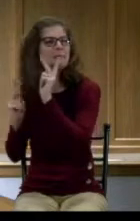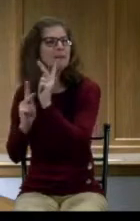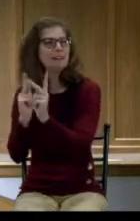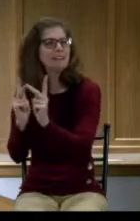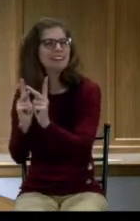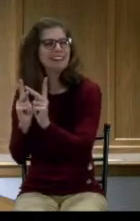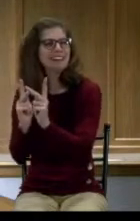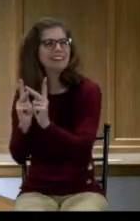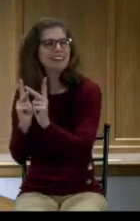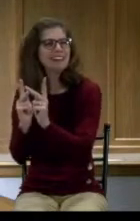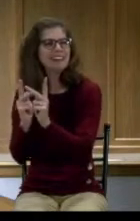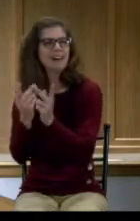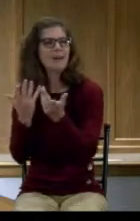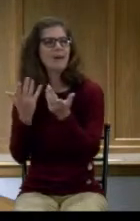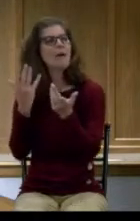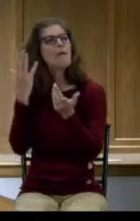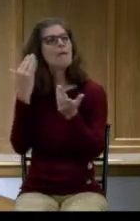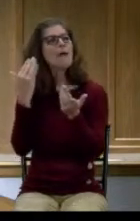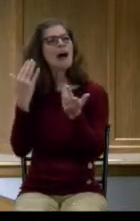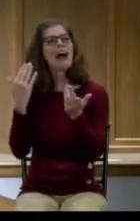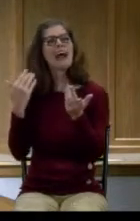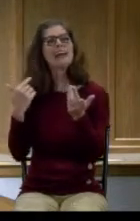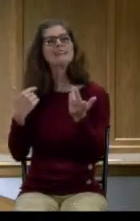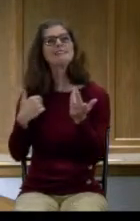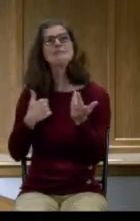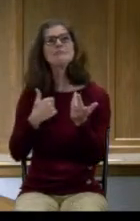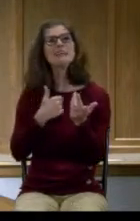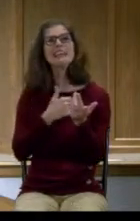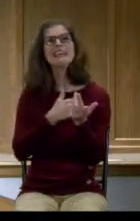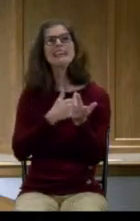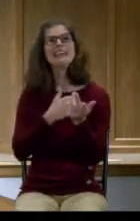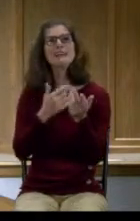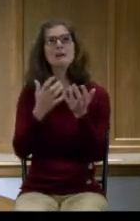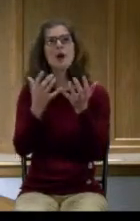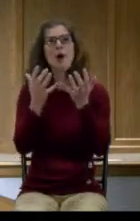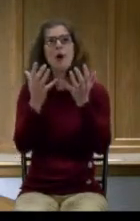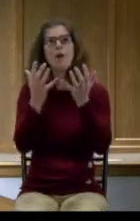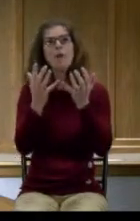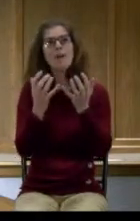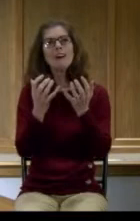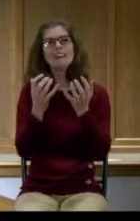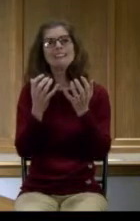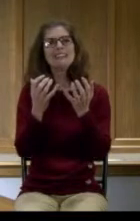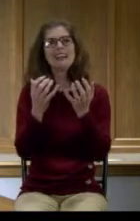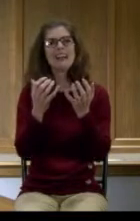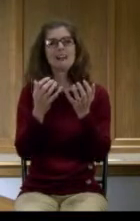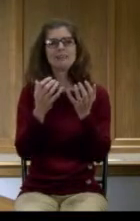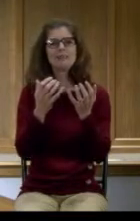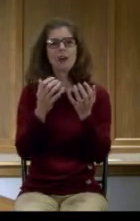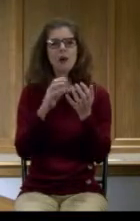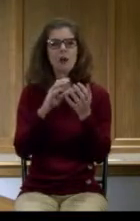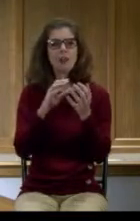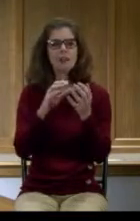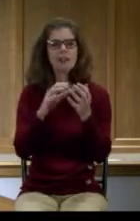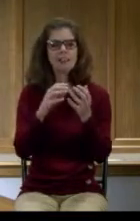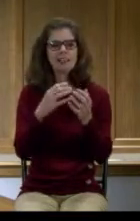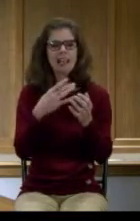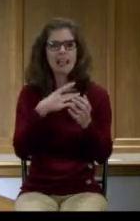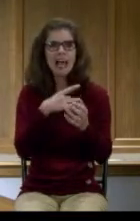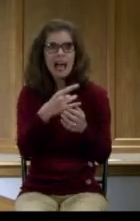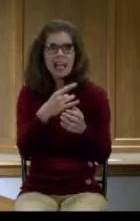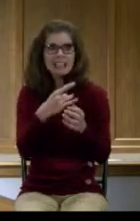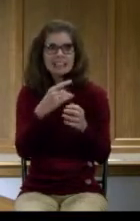matter, let me ask it this way. Why is it that we so badly want the likes and the retweets